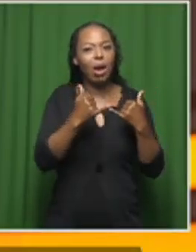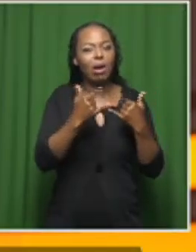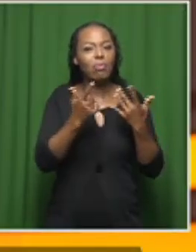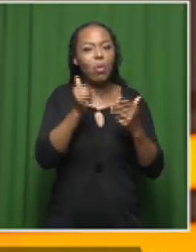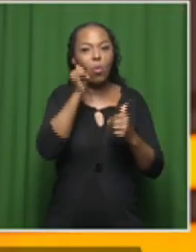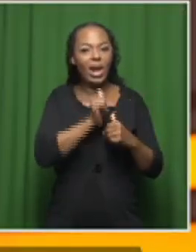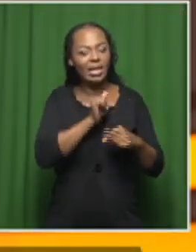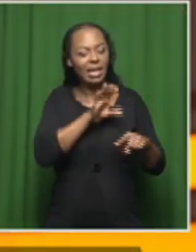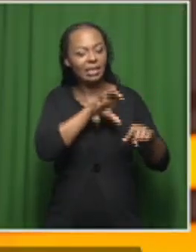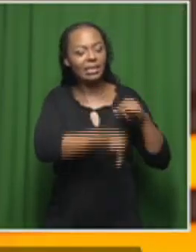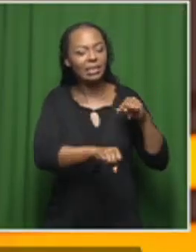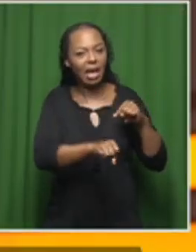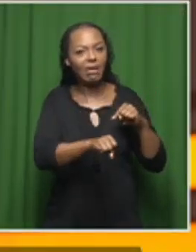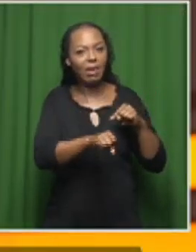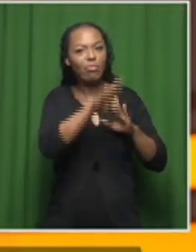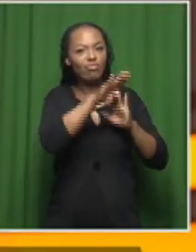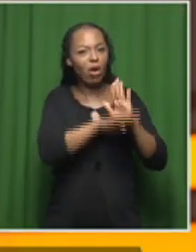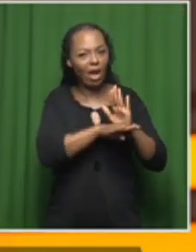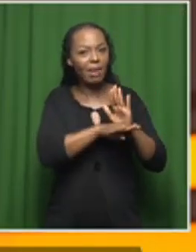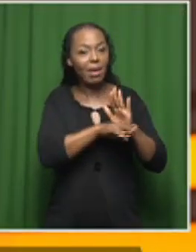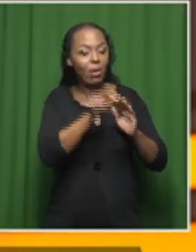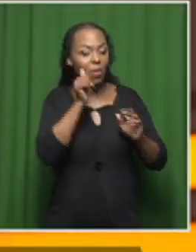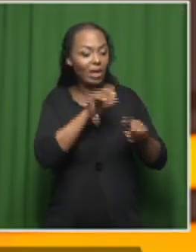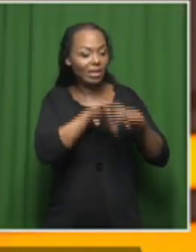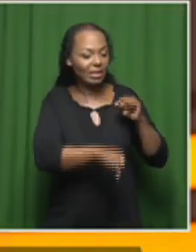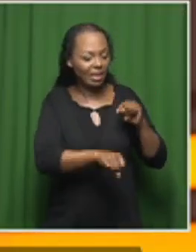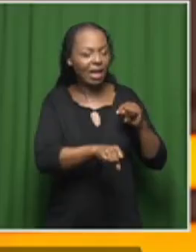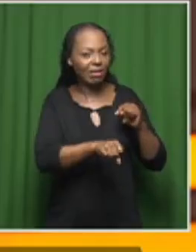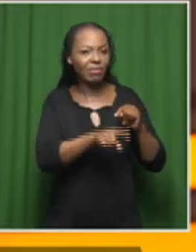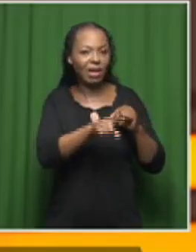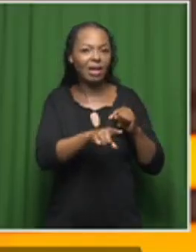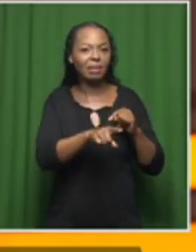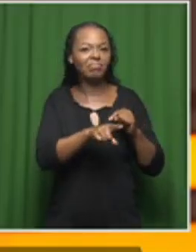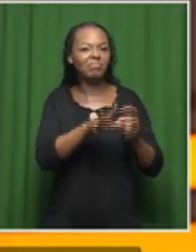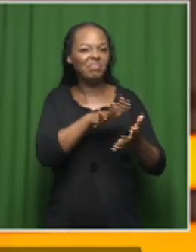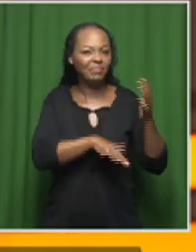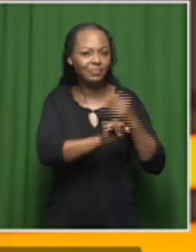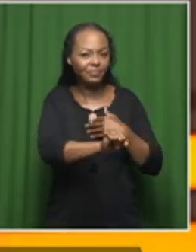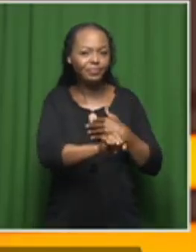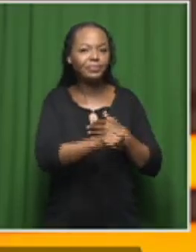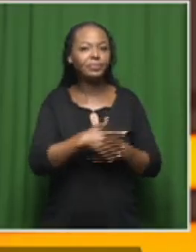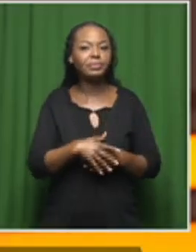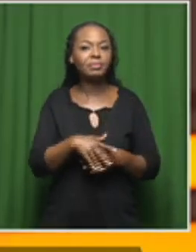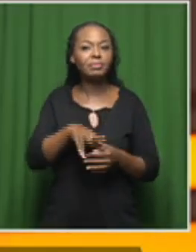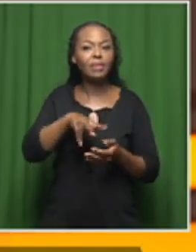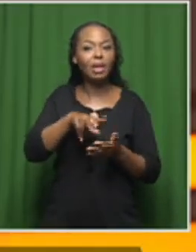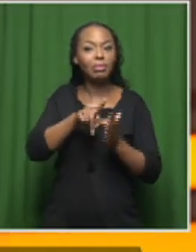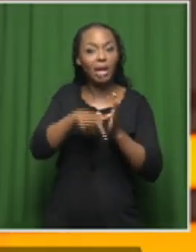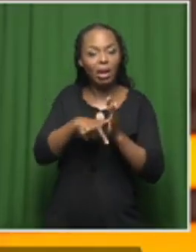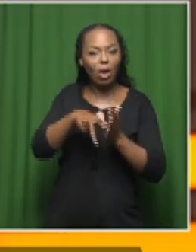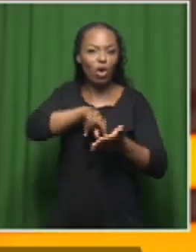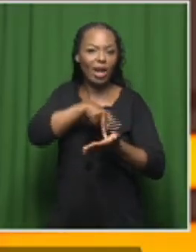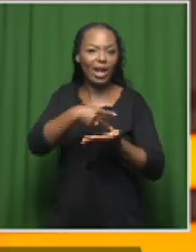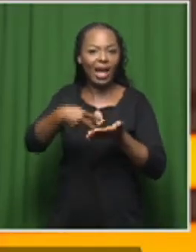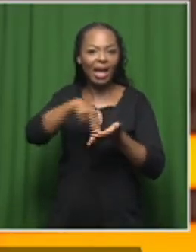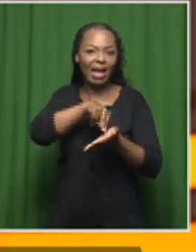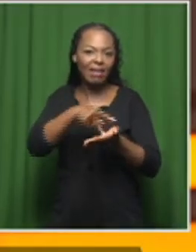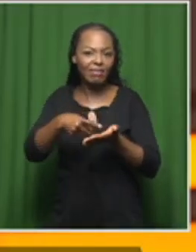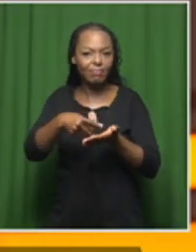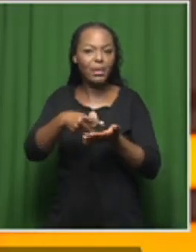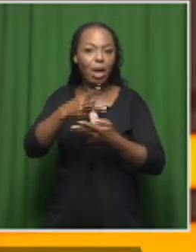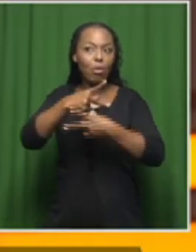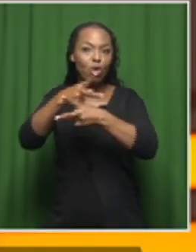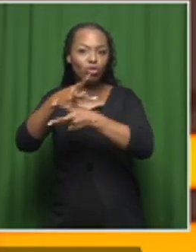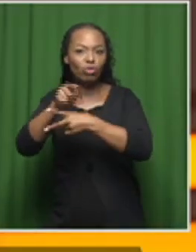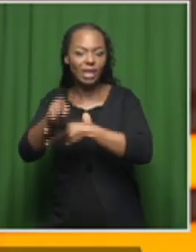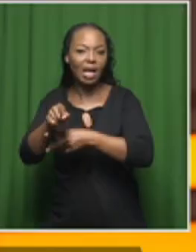discover and they dig in. And I think there's that. And so the choreographer and producer has built on